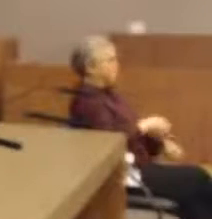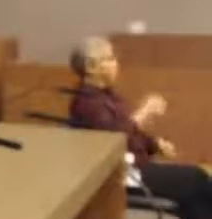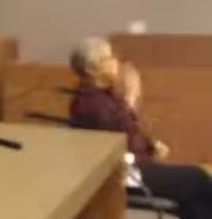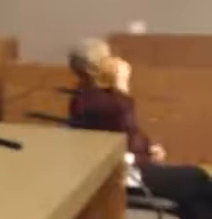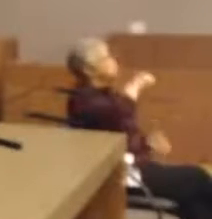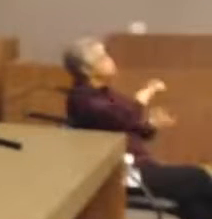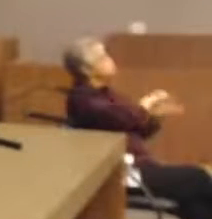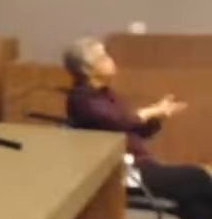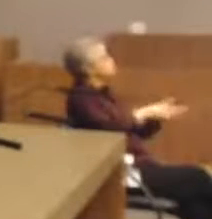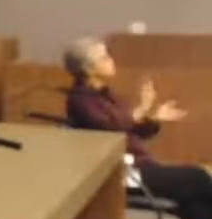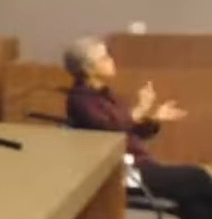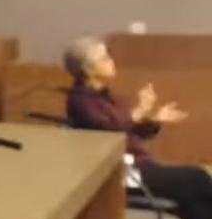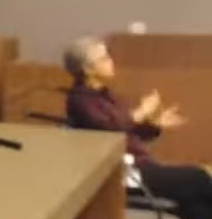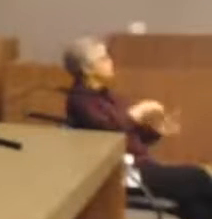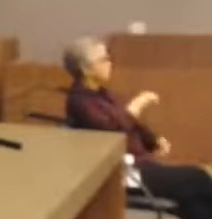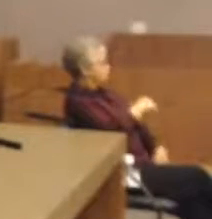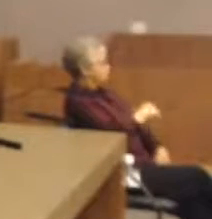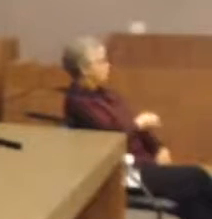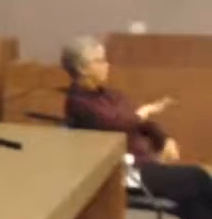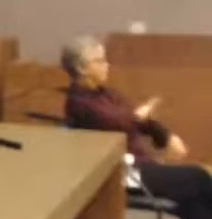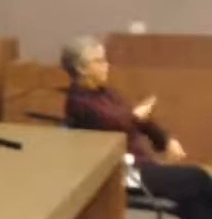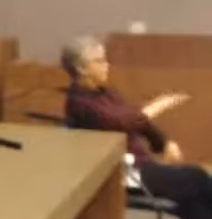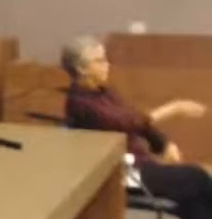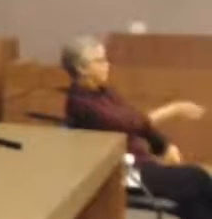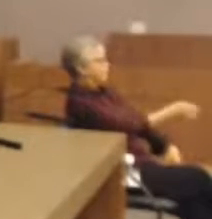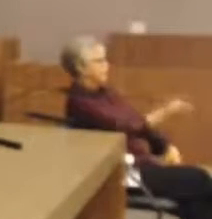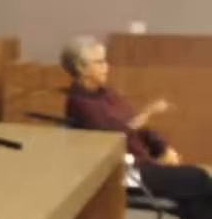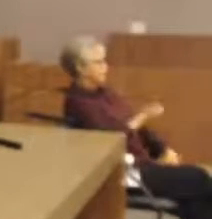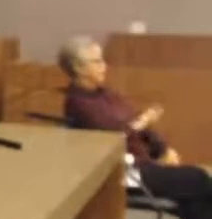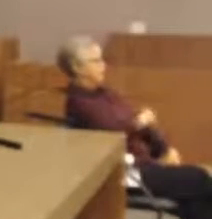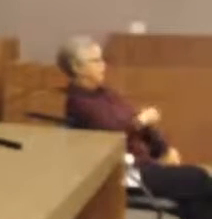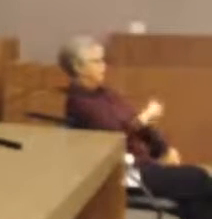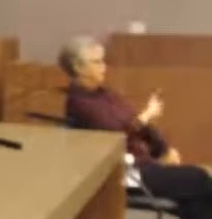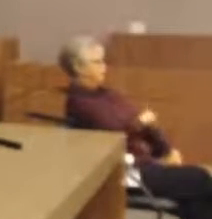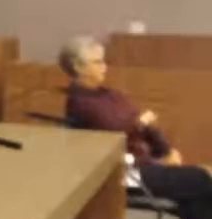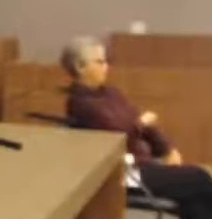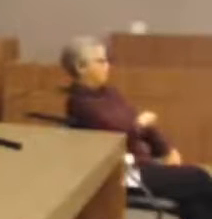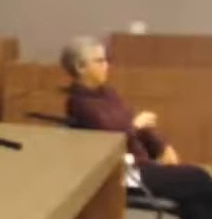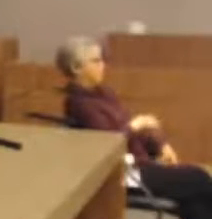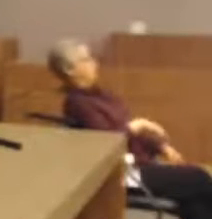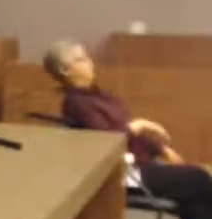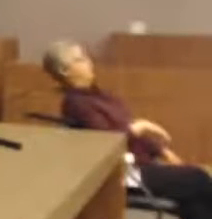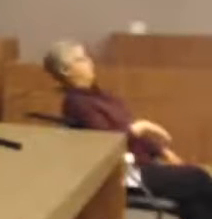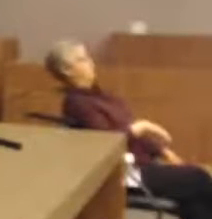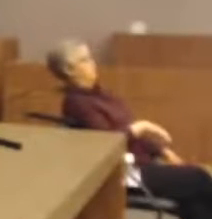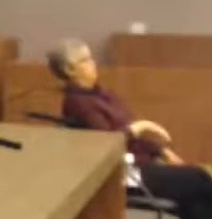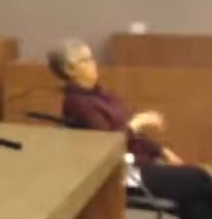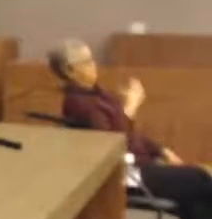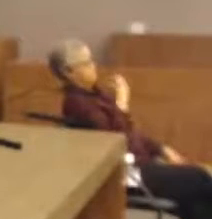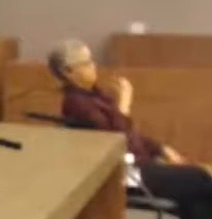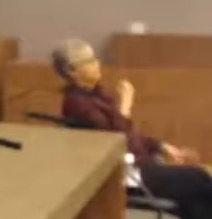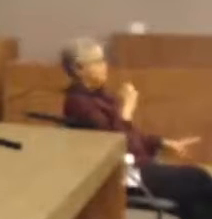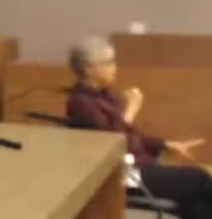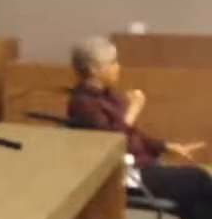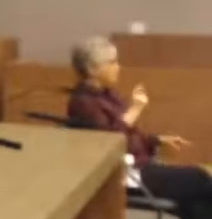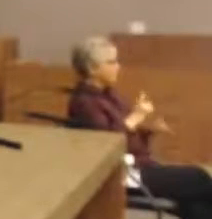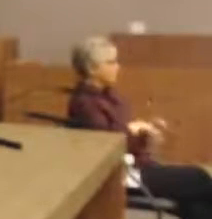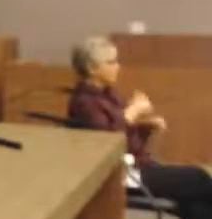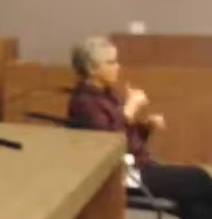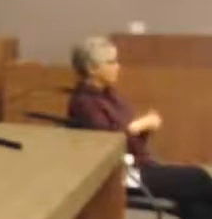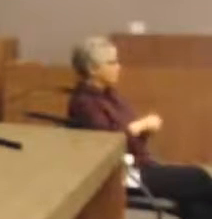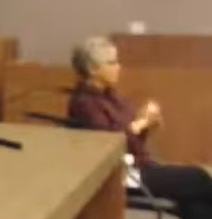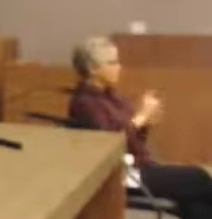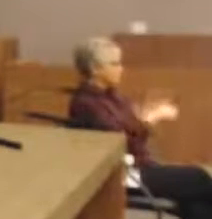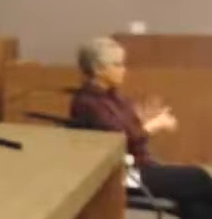those things later on. And so alcohol is the one thing that is highly correlated with sexual assault cases, but